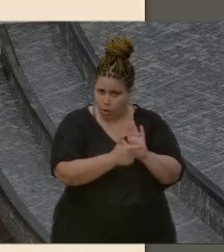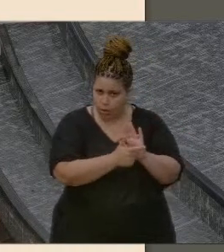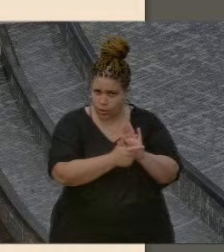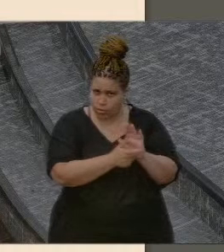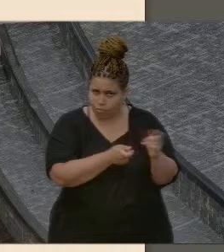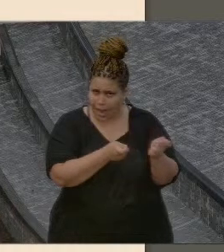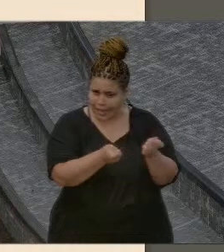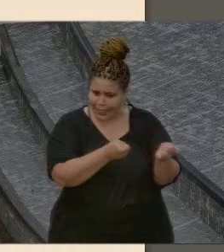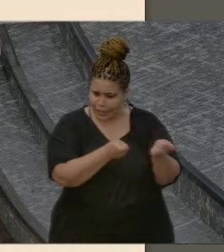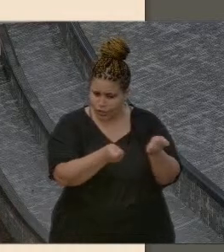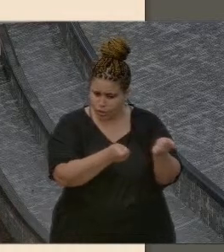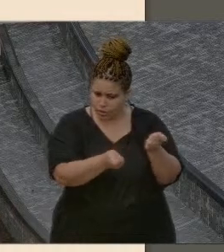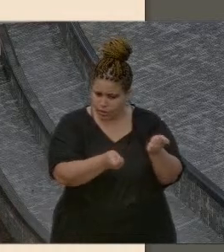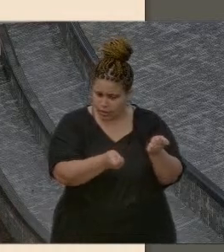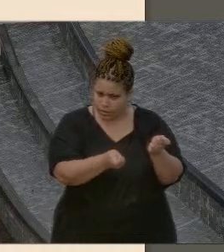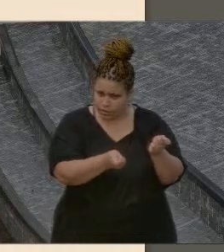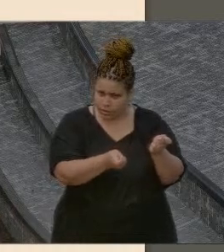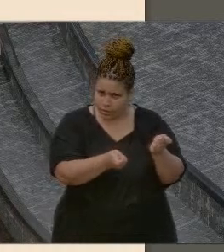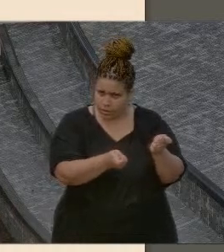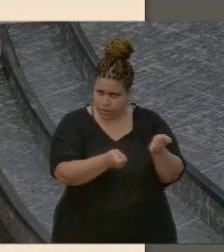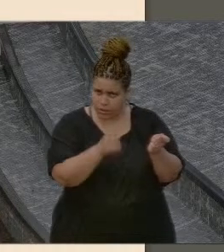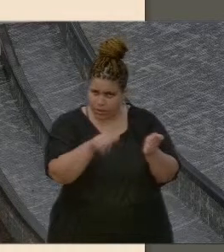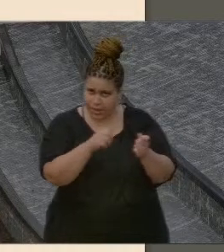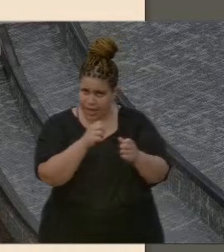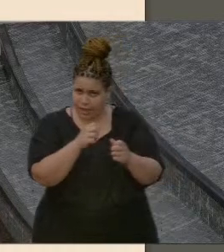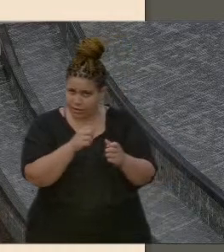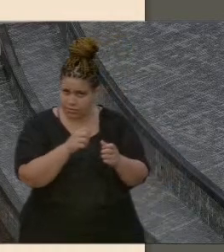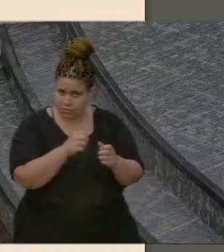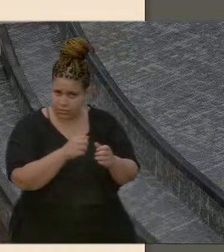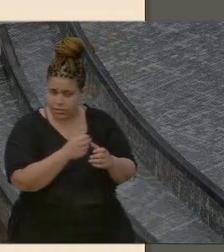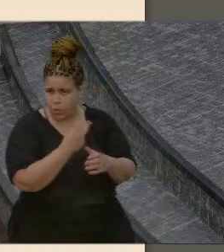regulations. Would that work both ways?